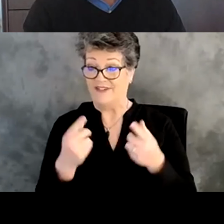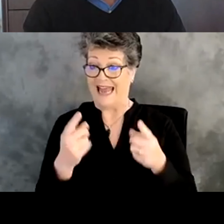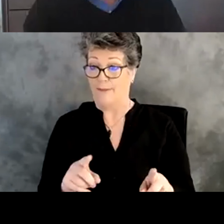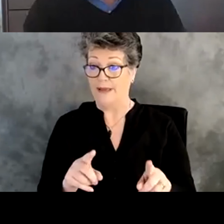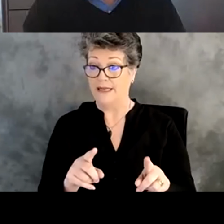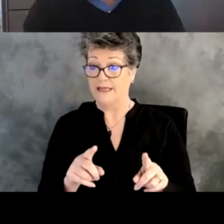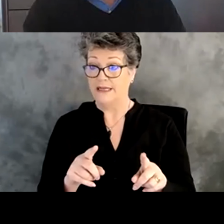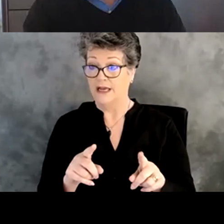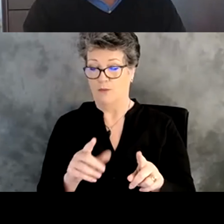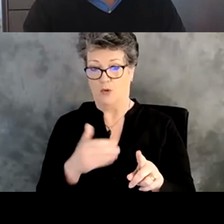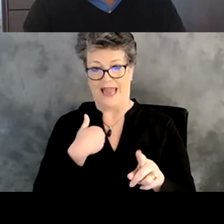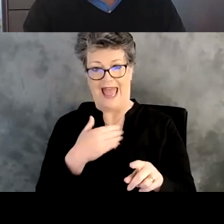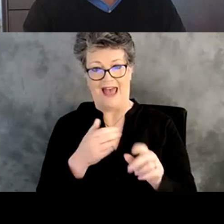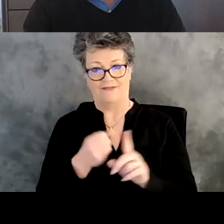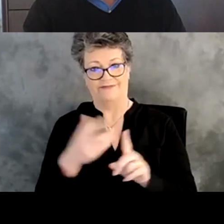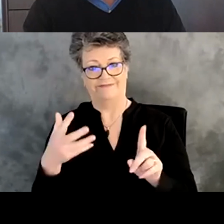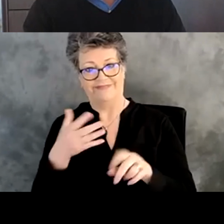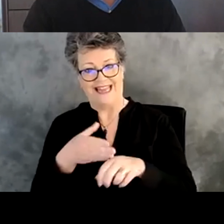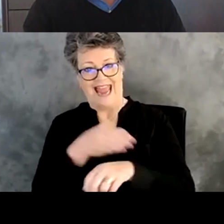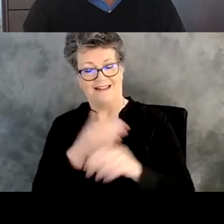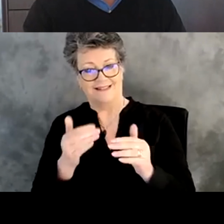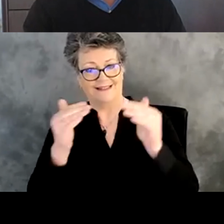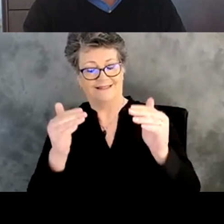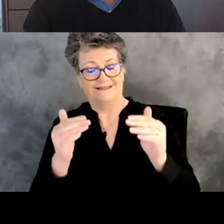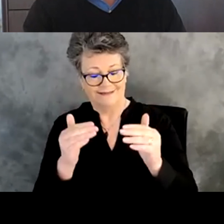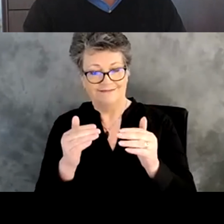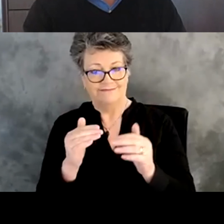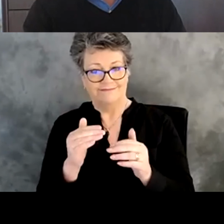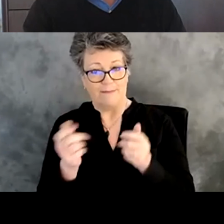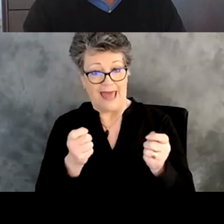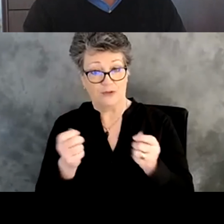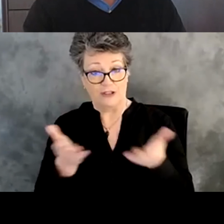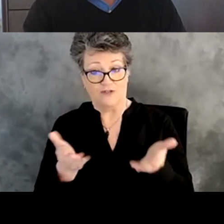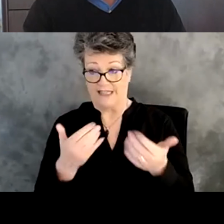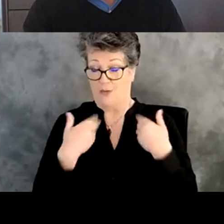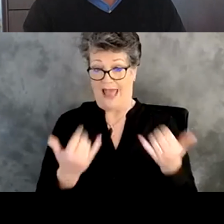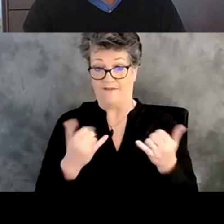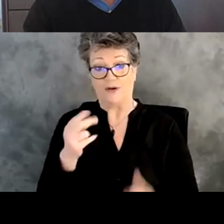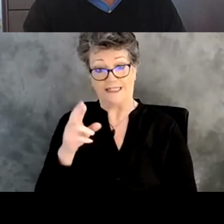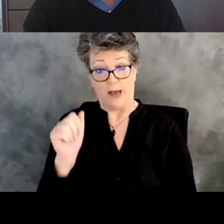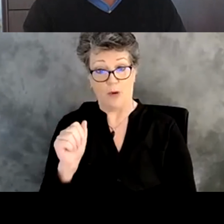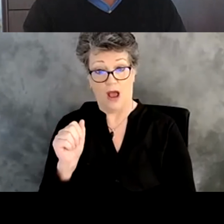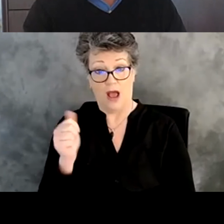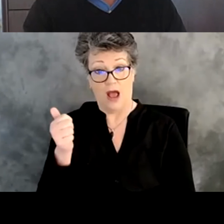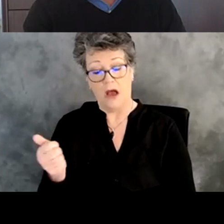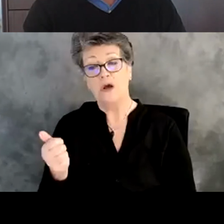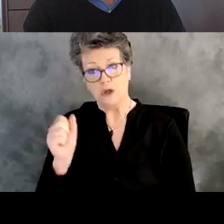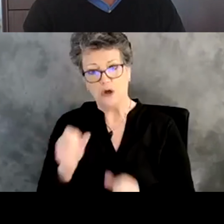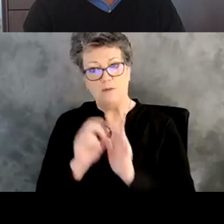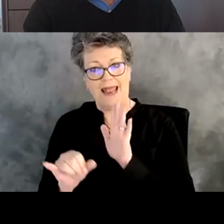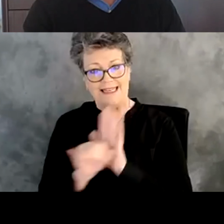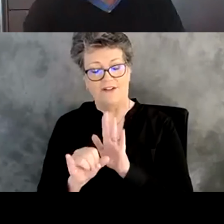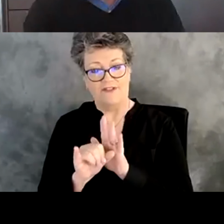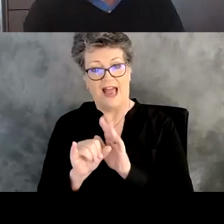which we have enhanced case management services and community supports as we do now, Deborah very likely would have been identified by